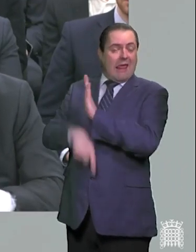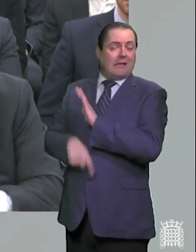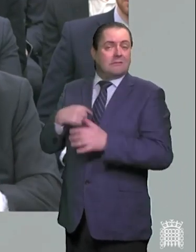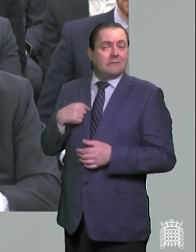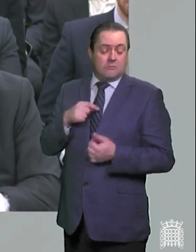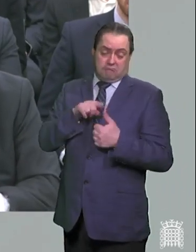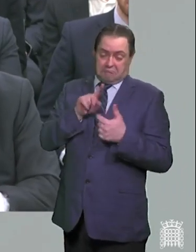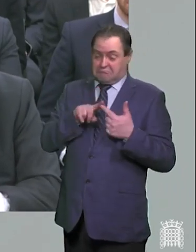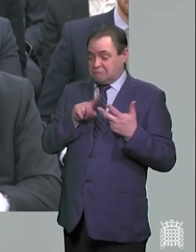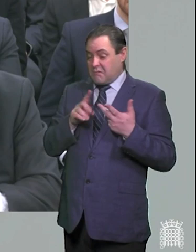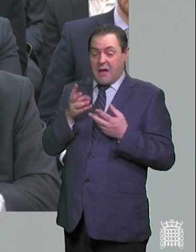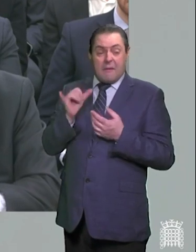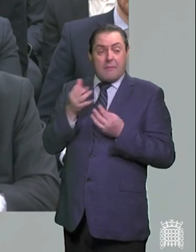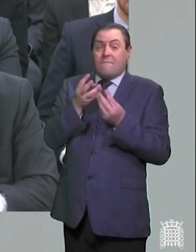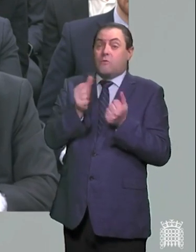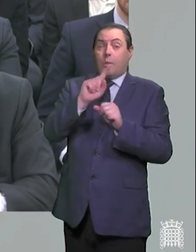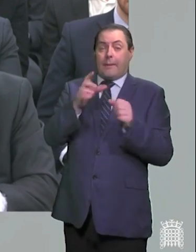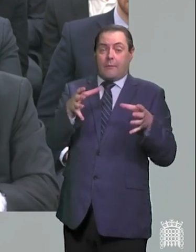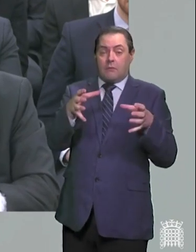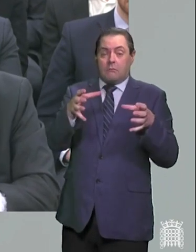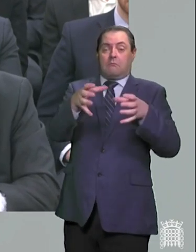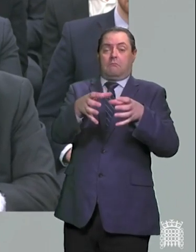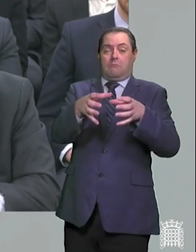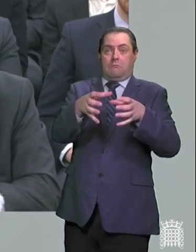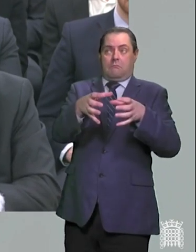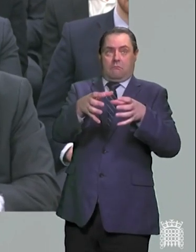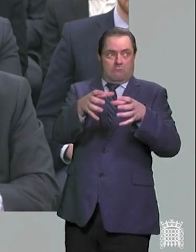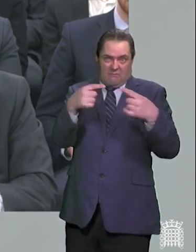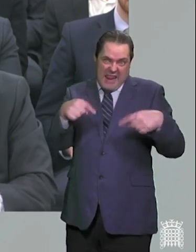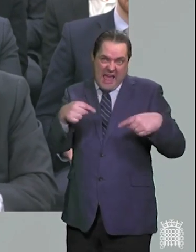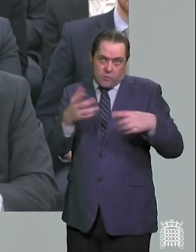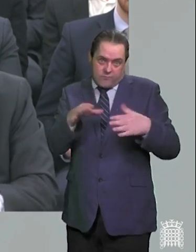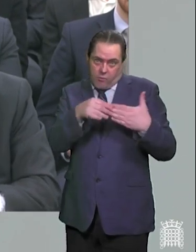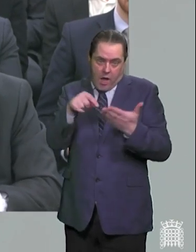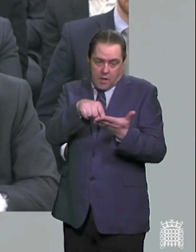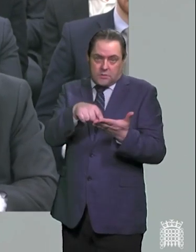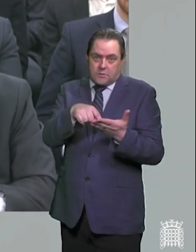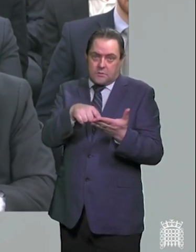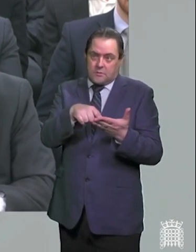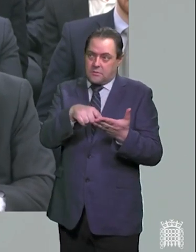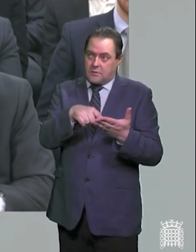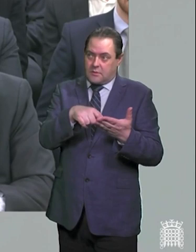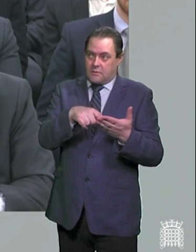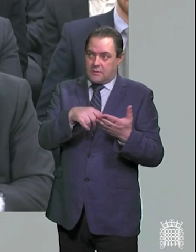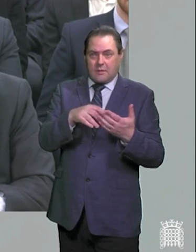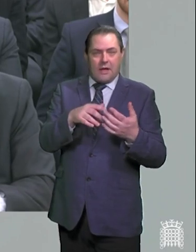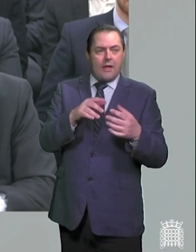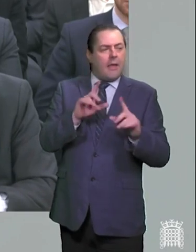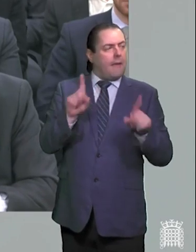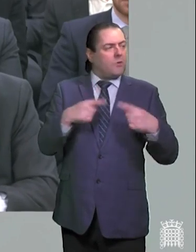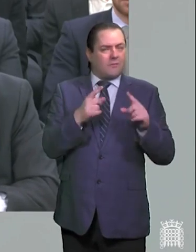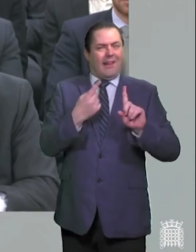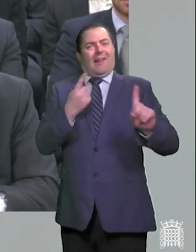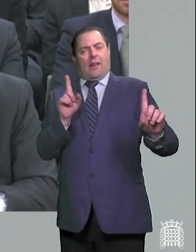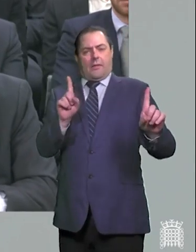a few people standing together as permitted by the guidance where full social distancing is not possible and